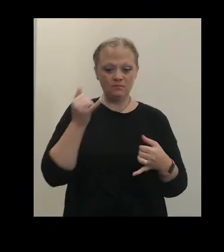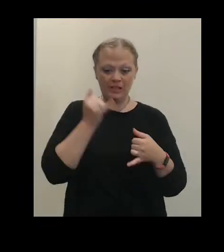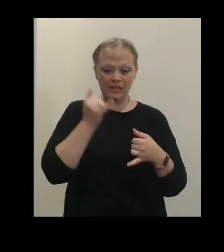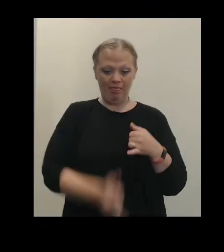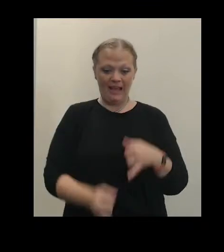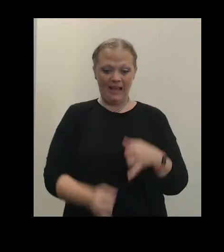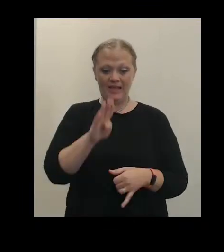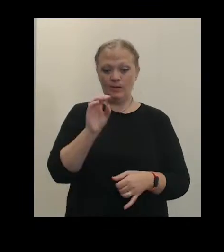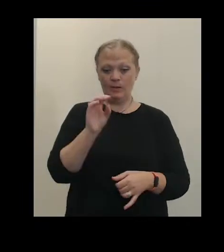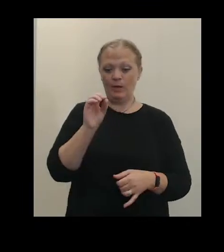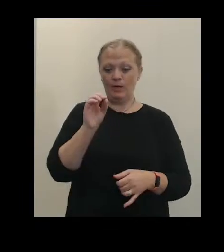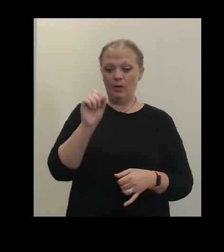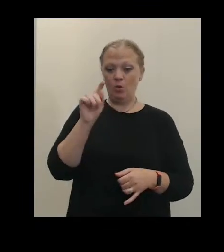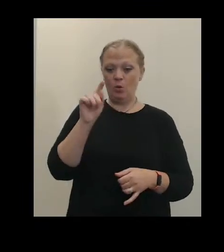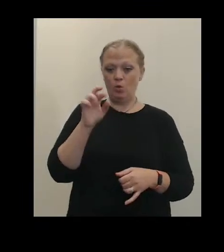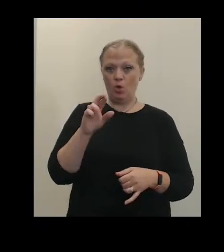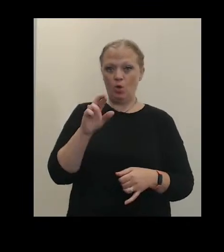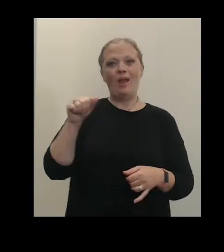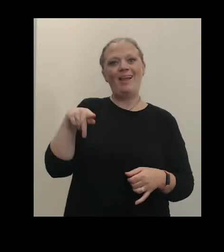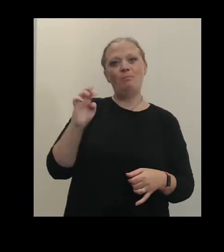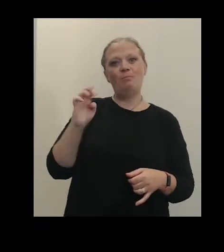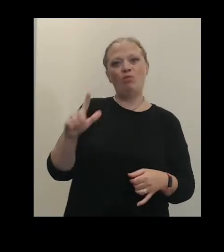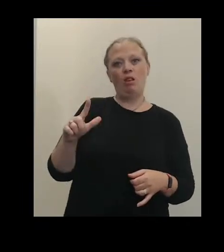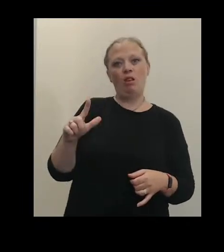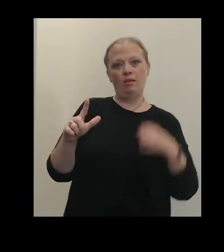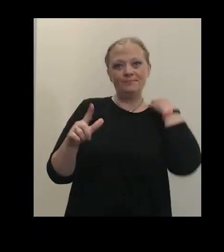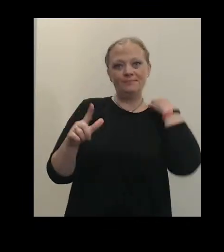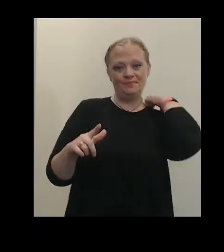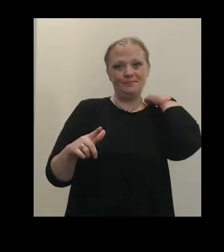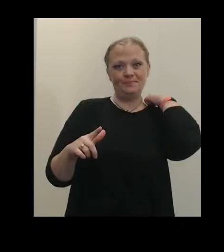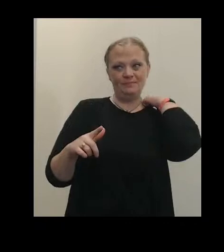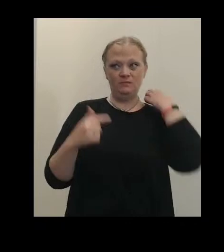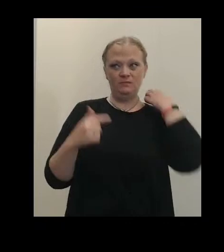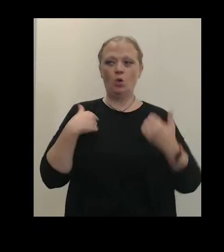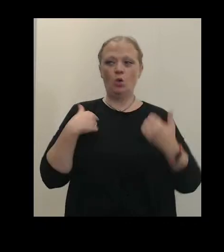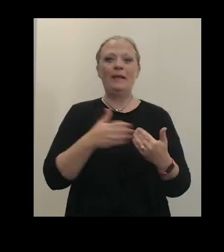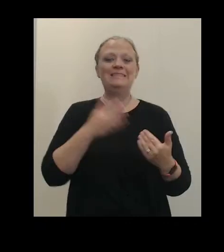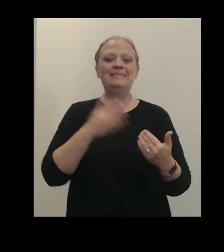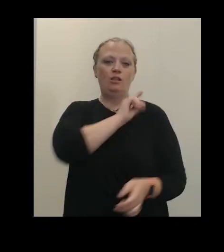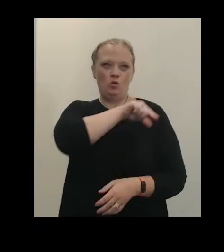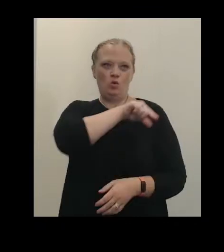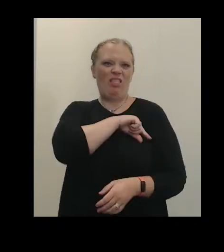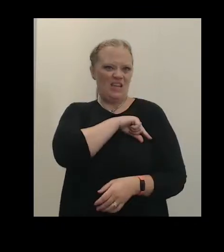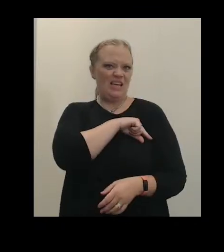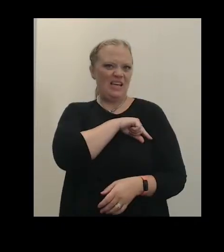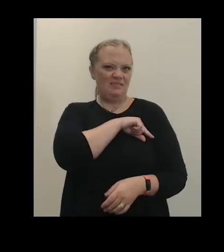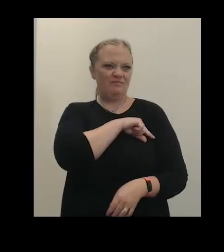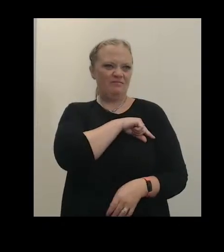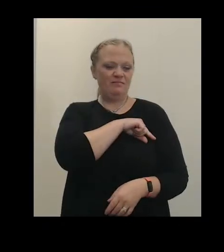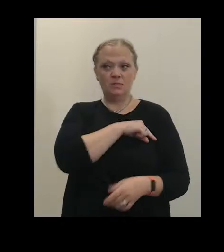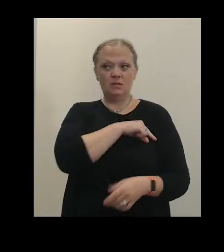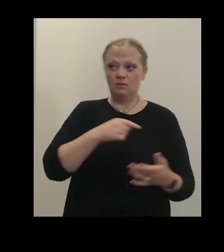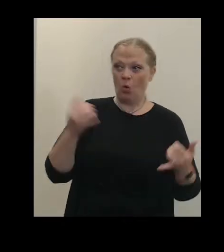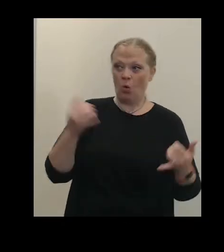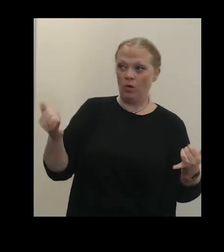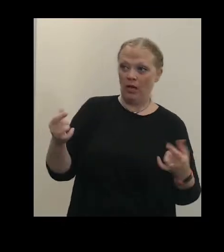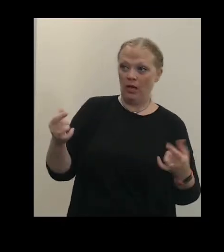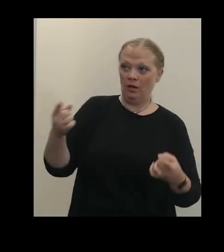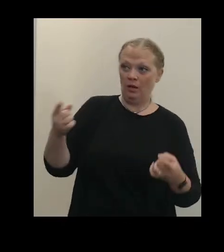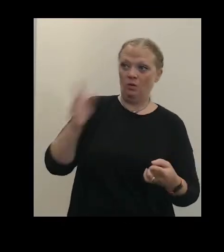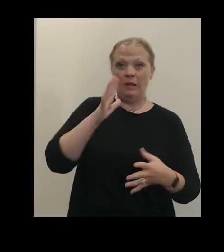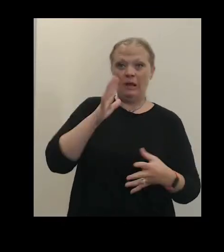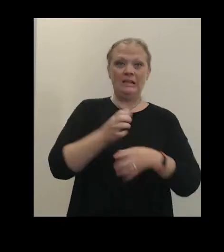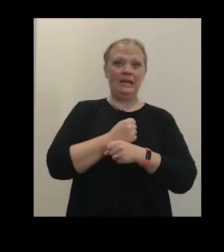last booster was in April, so I easily qualified, and I'm about to get